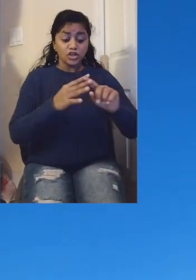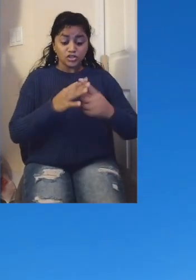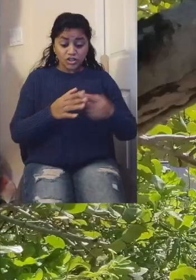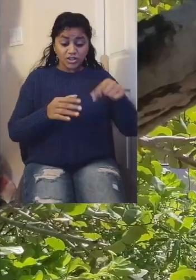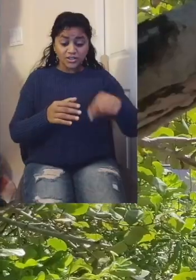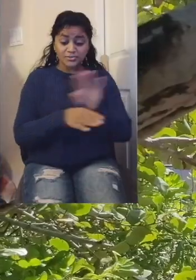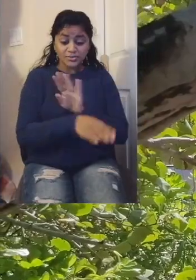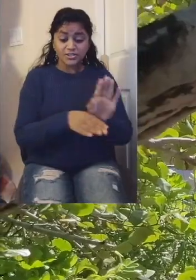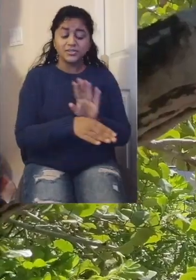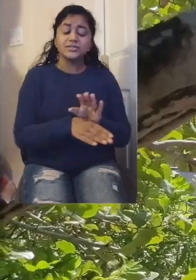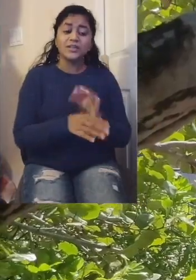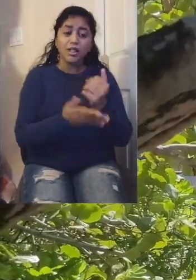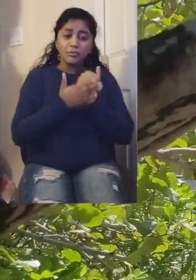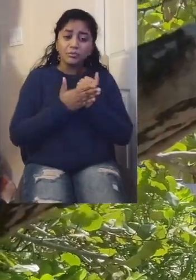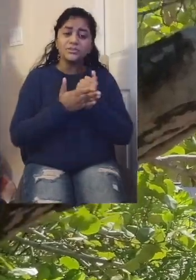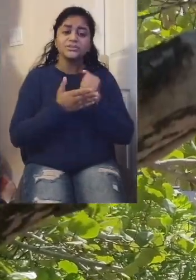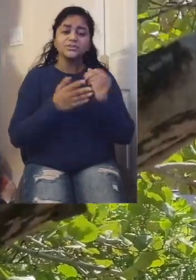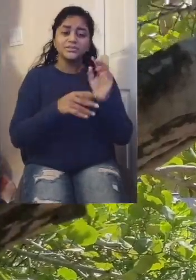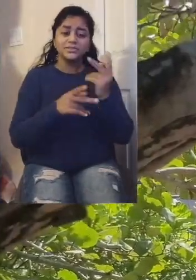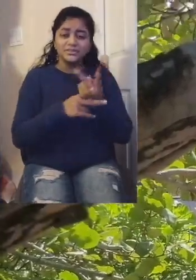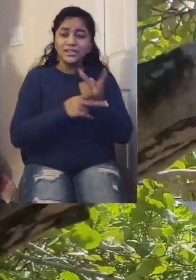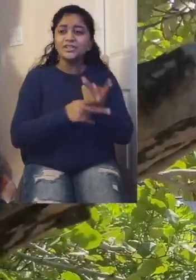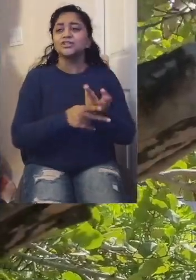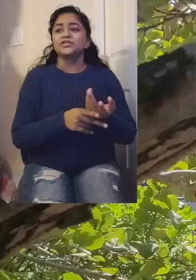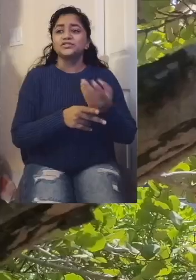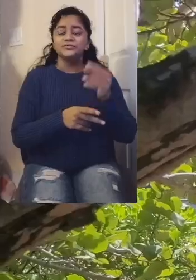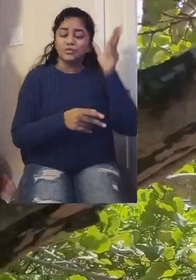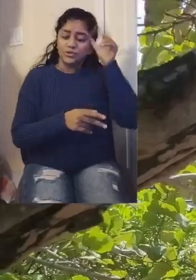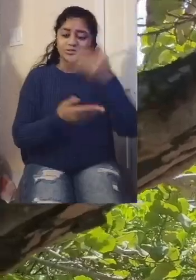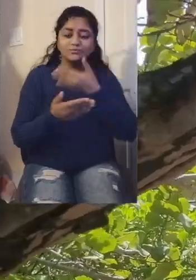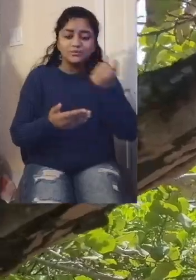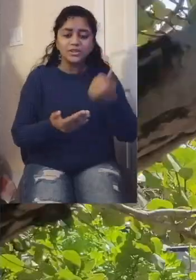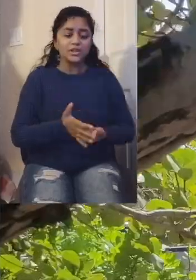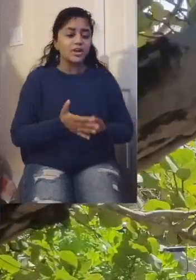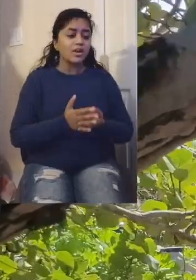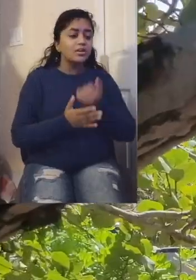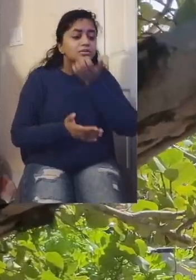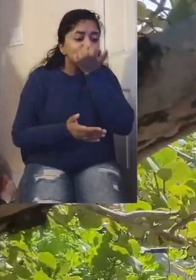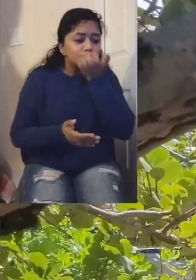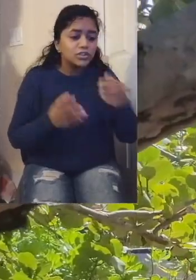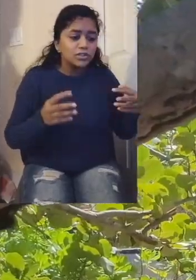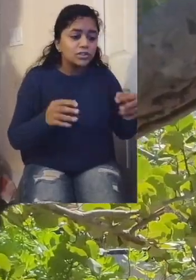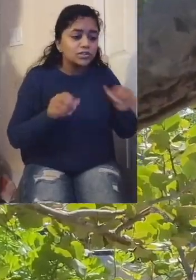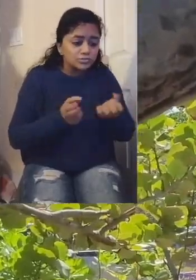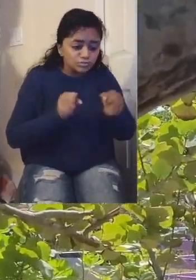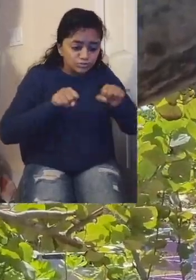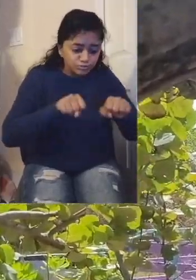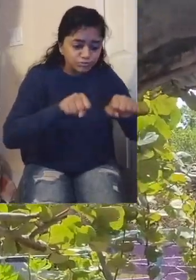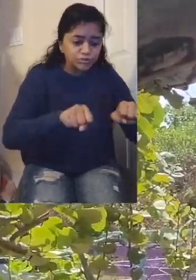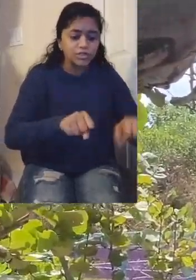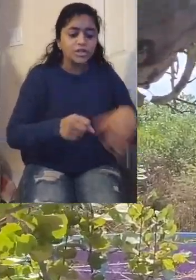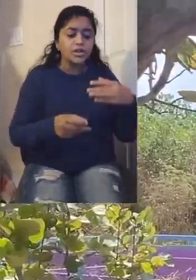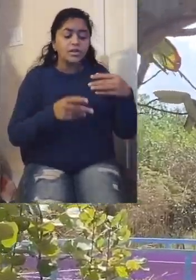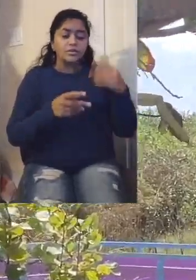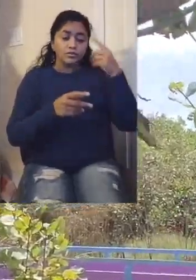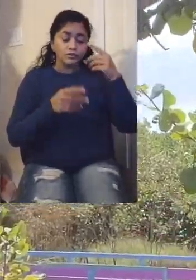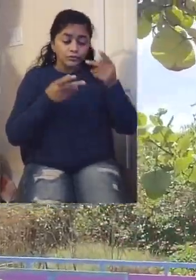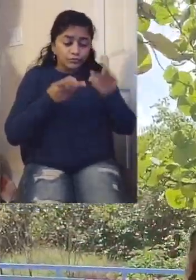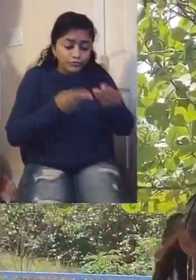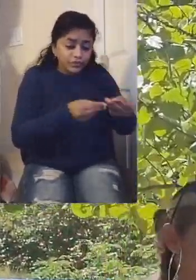I loved what I did and what I'm doing, so I decided to go commercial and start a business.